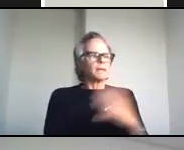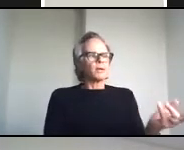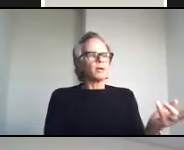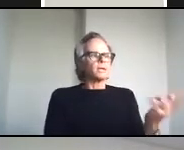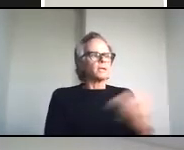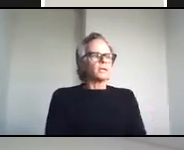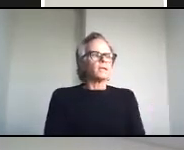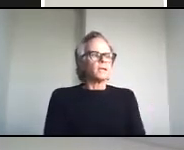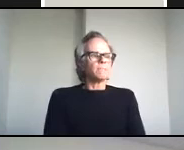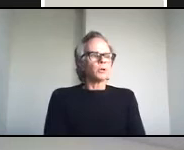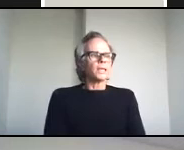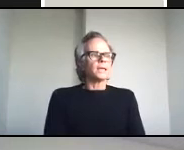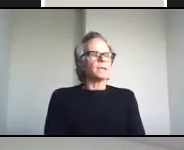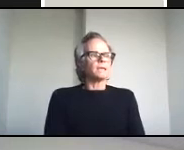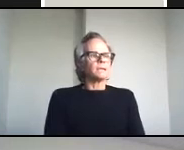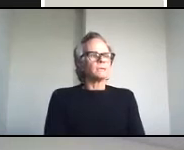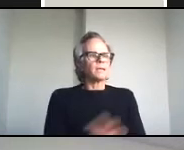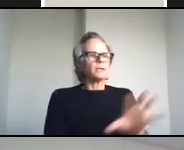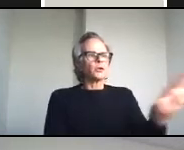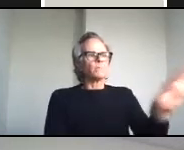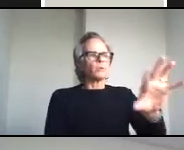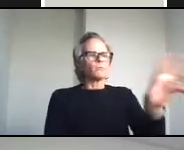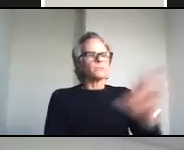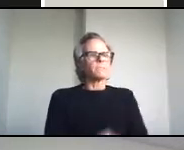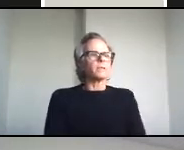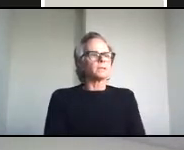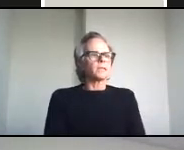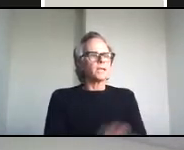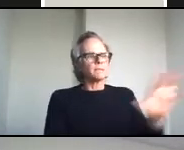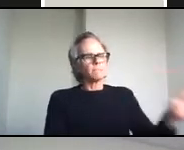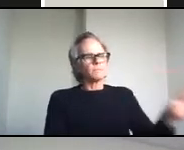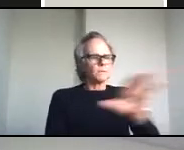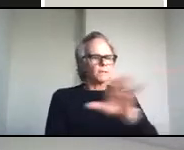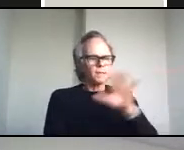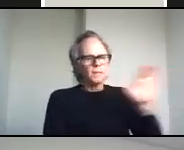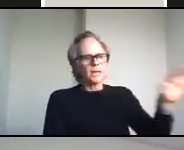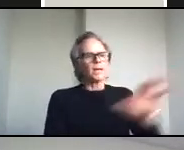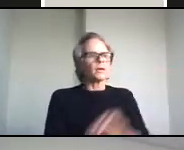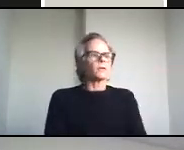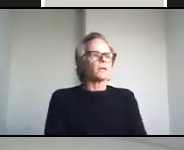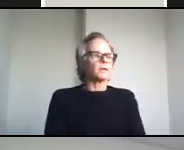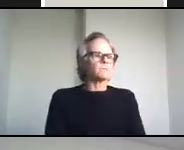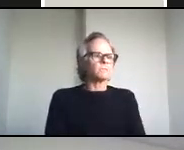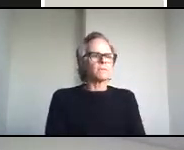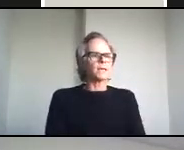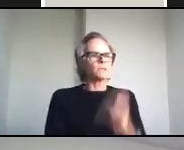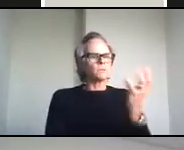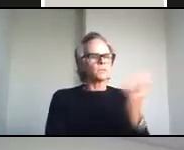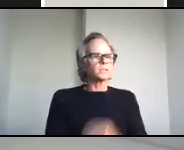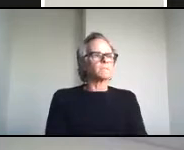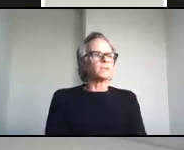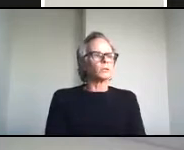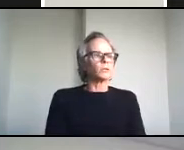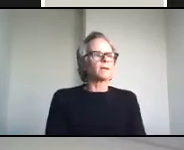The library in Berlin, a notable resemblance, again, in the air as Mr. Beckett